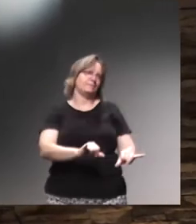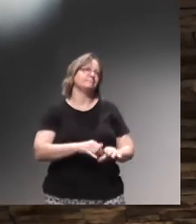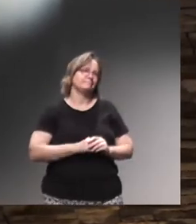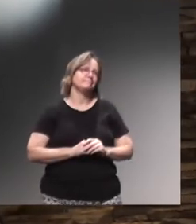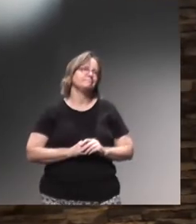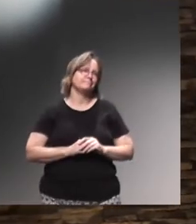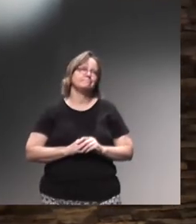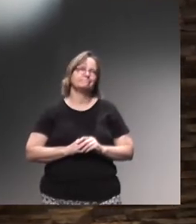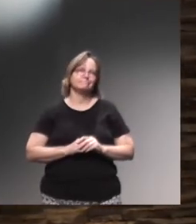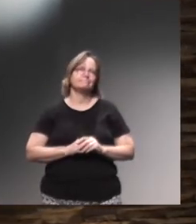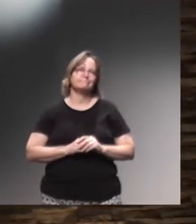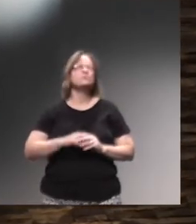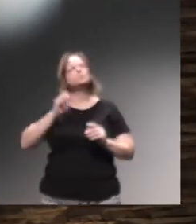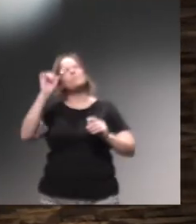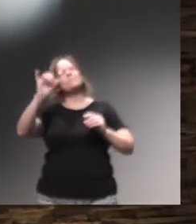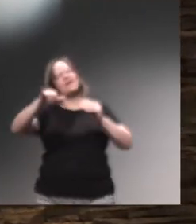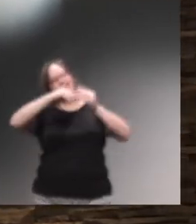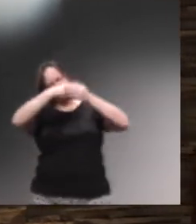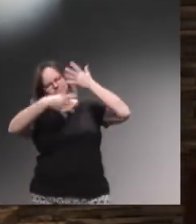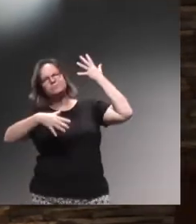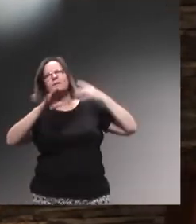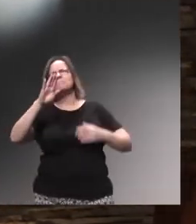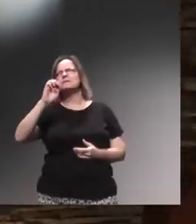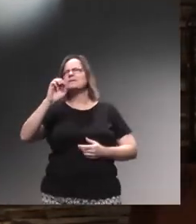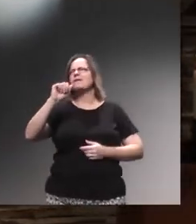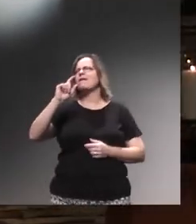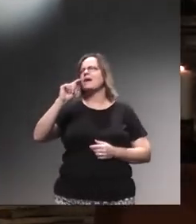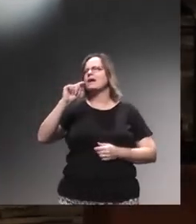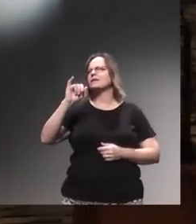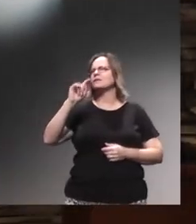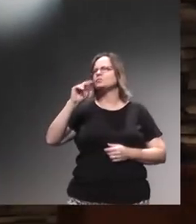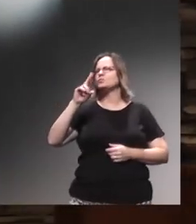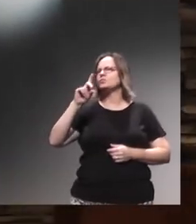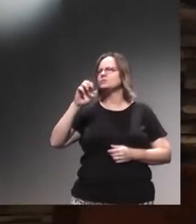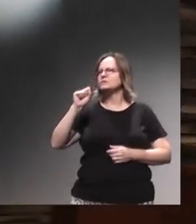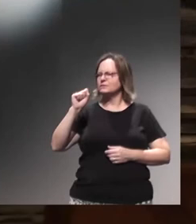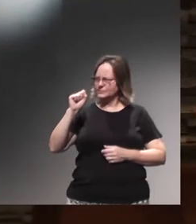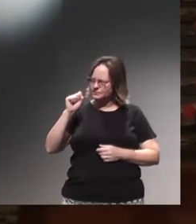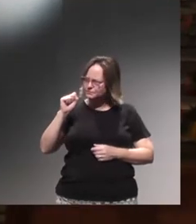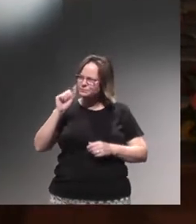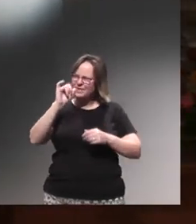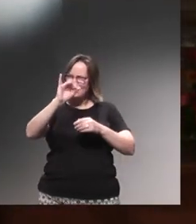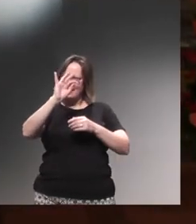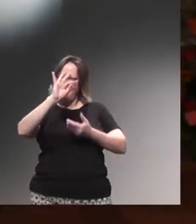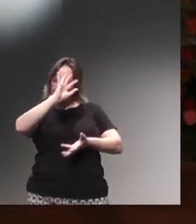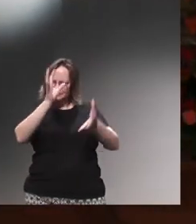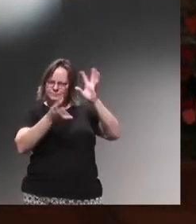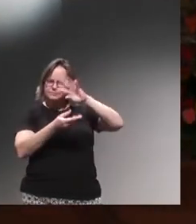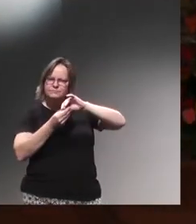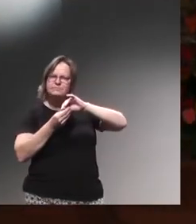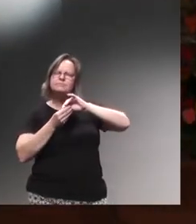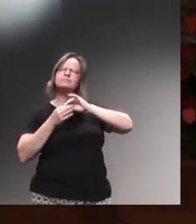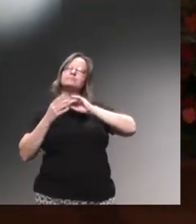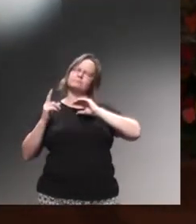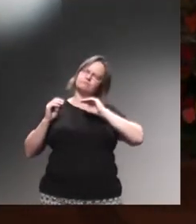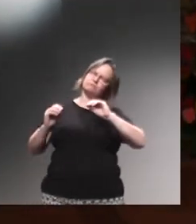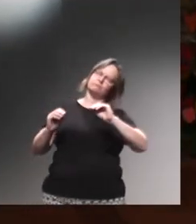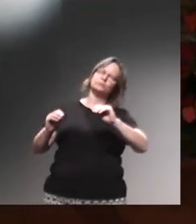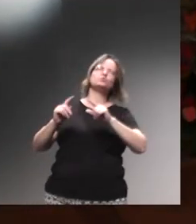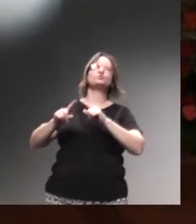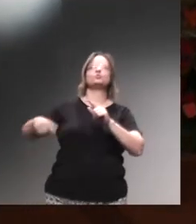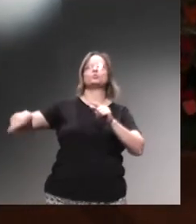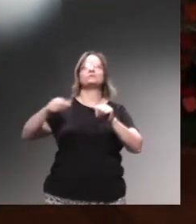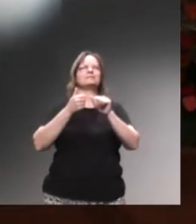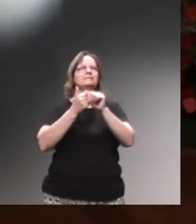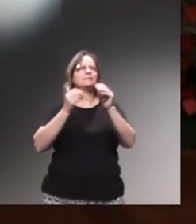So the Beatitudes were a teaching to the disciples that were calling them to live in a